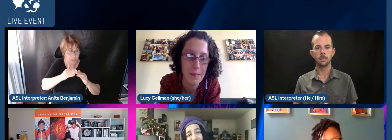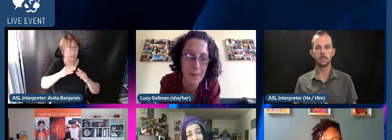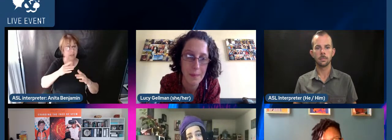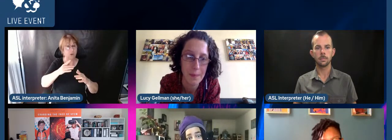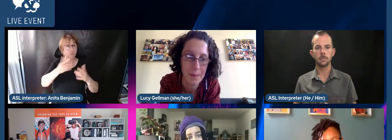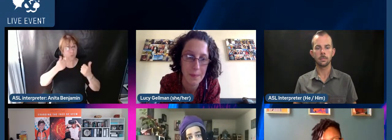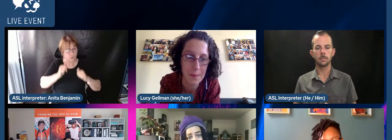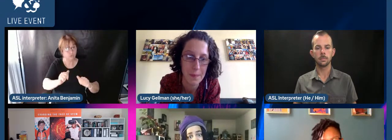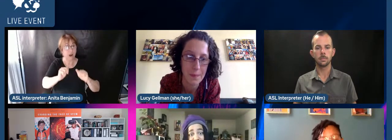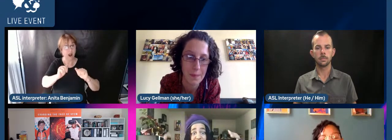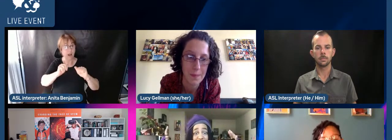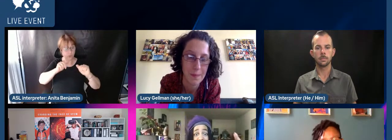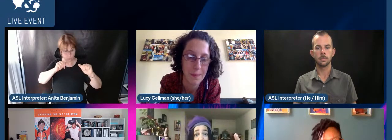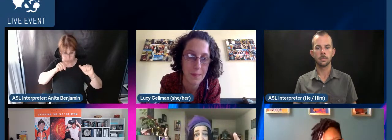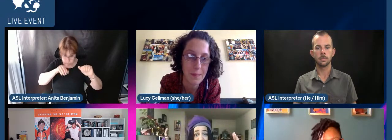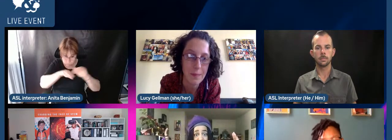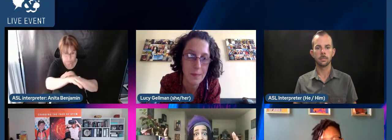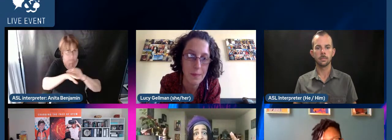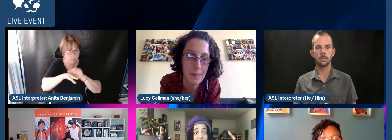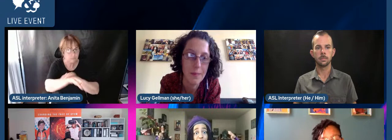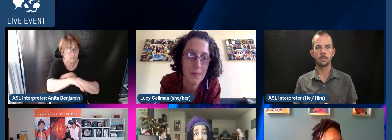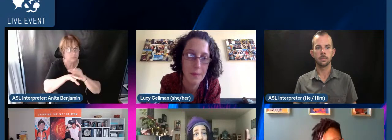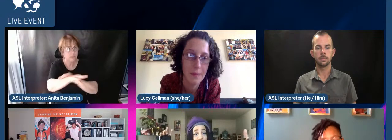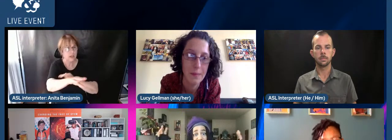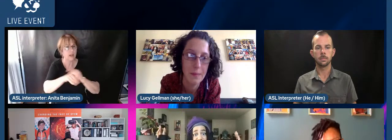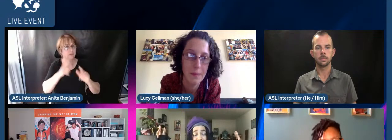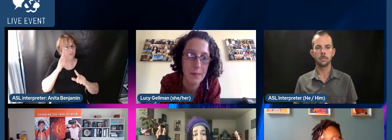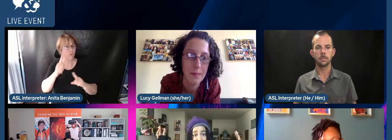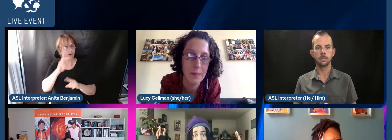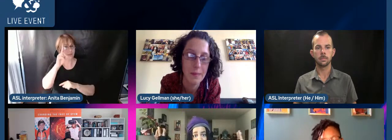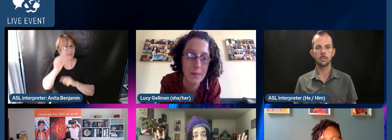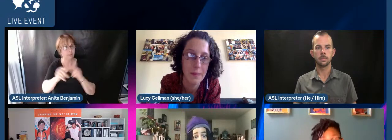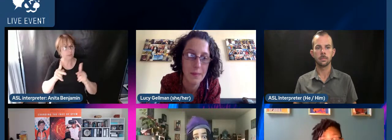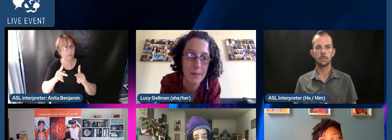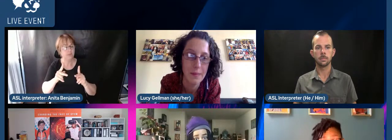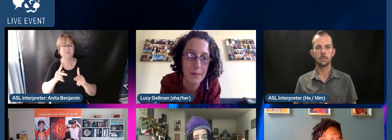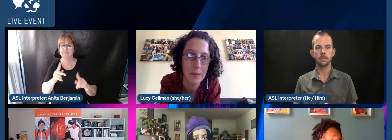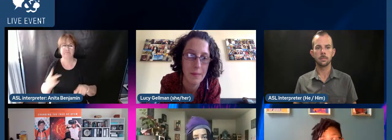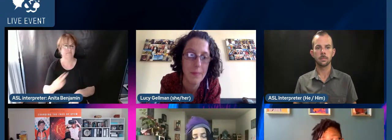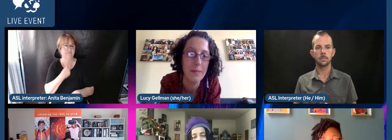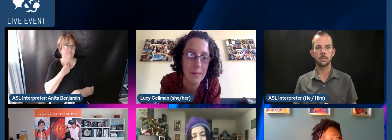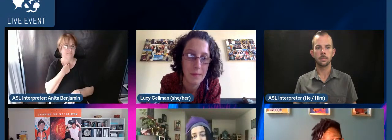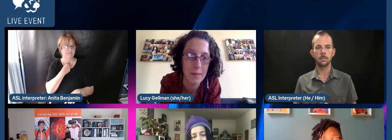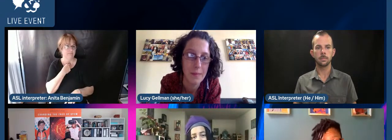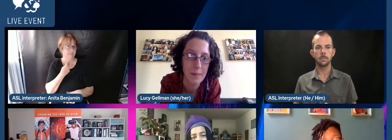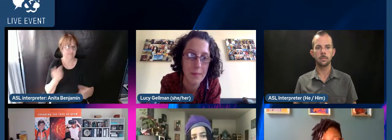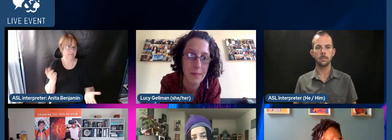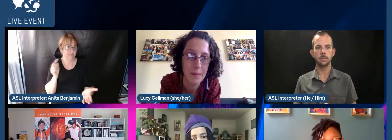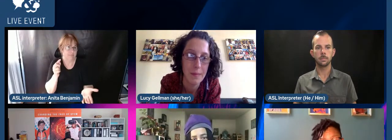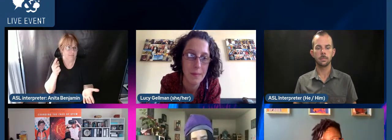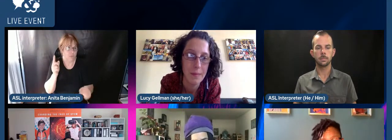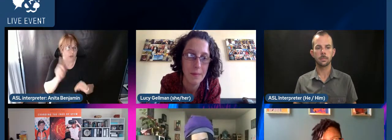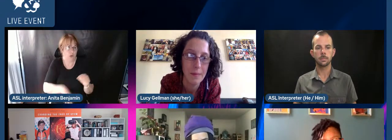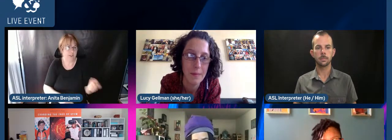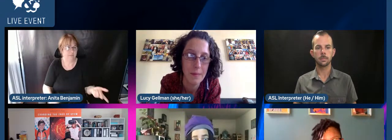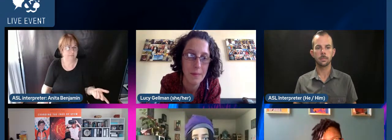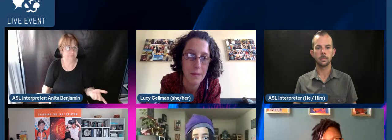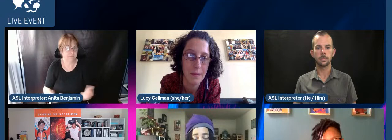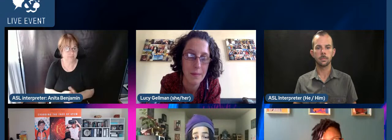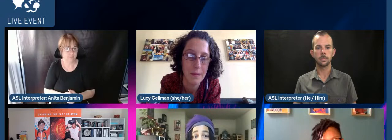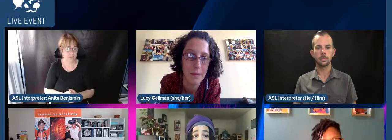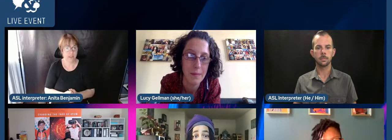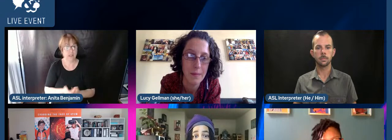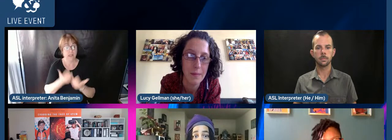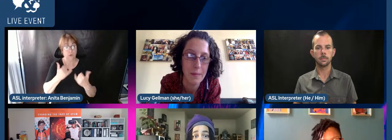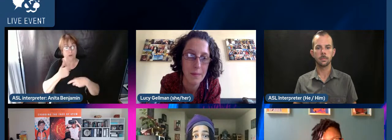of disabled injustice because of capitalism and the larger systems that we're a little trapped in. I'm currently